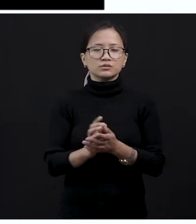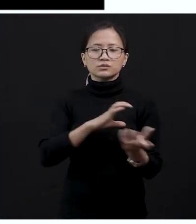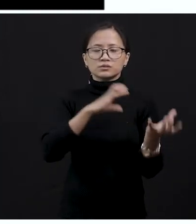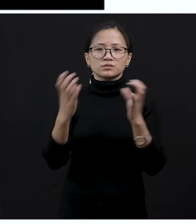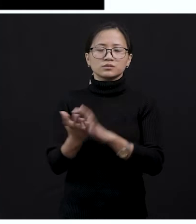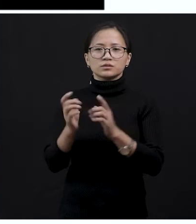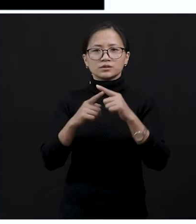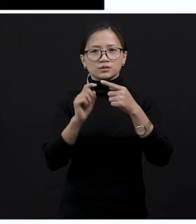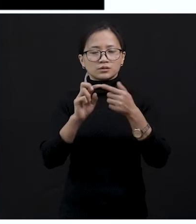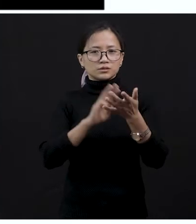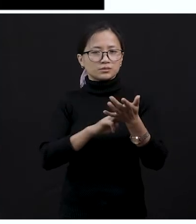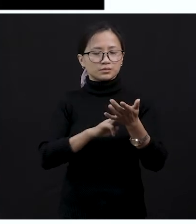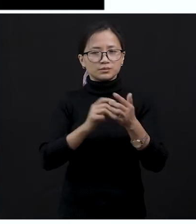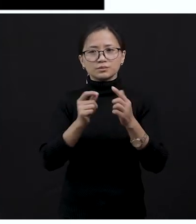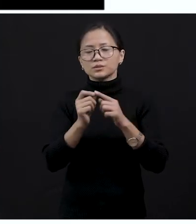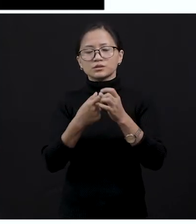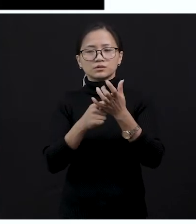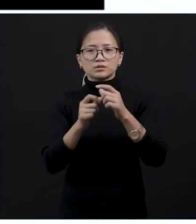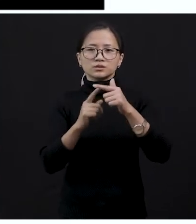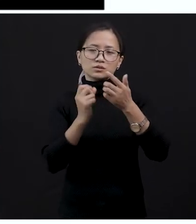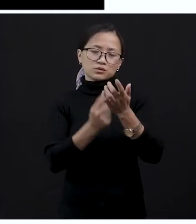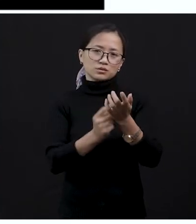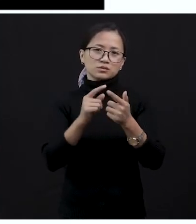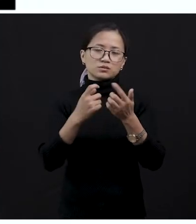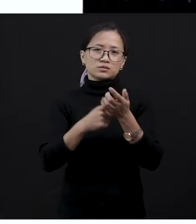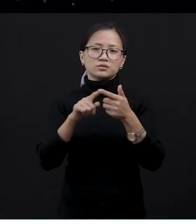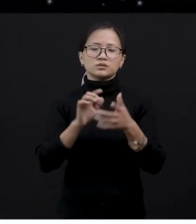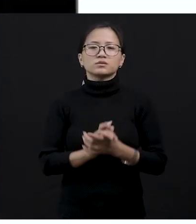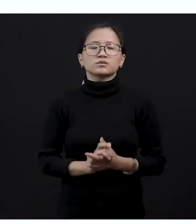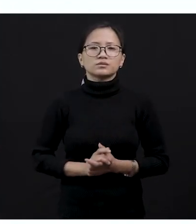temperature according to its movement. All right.